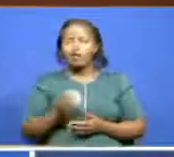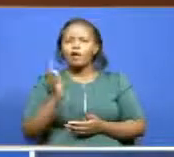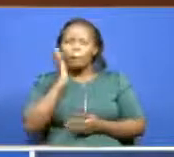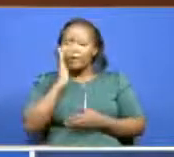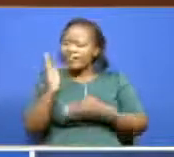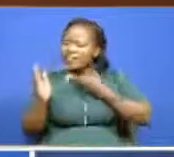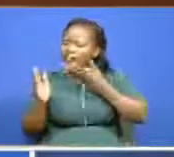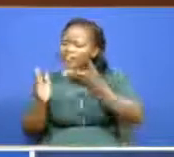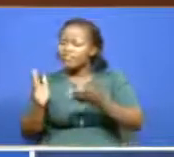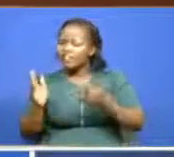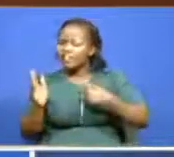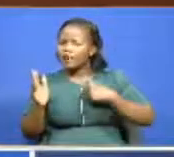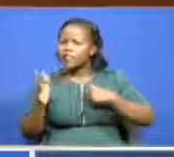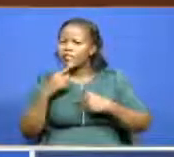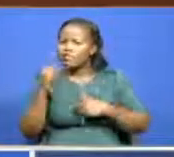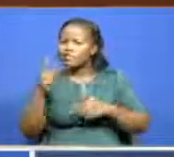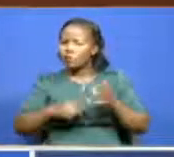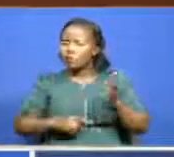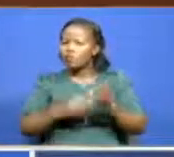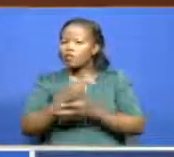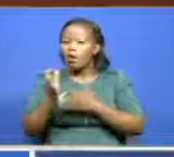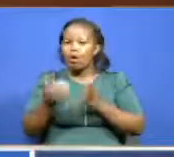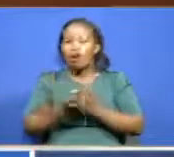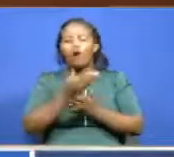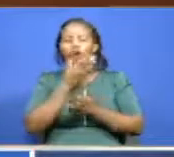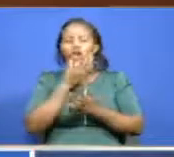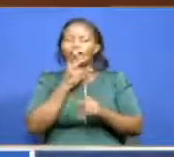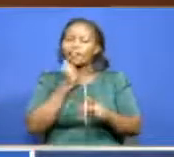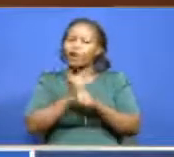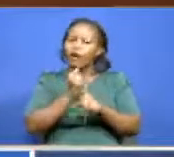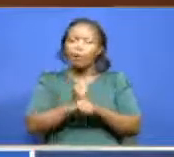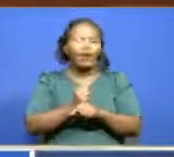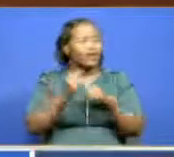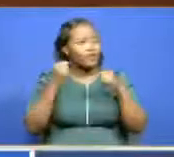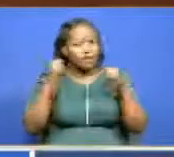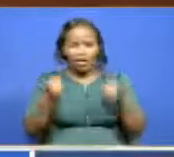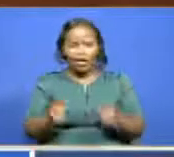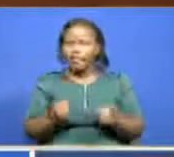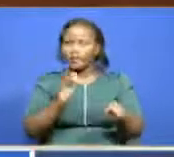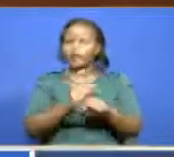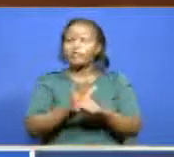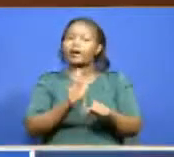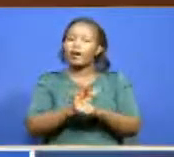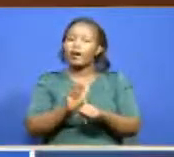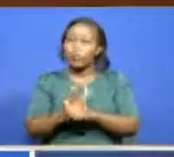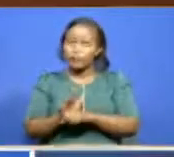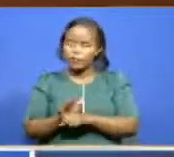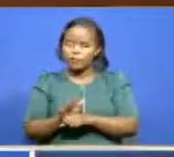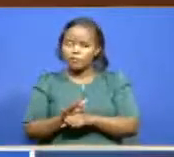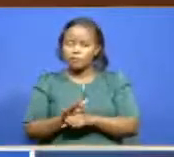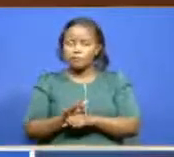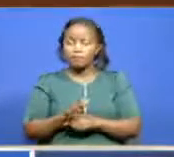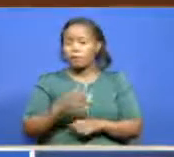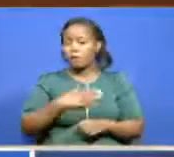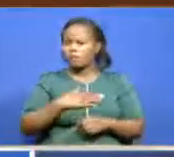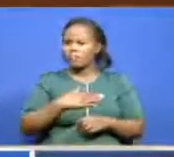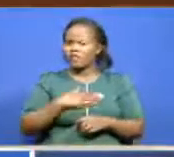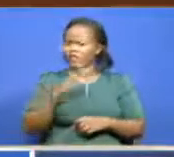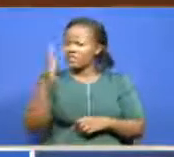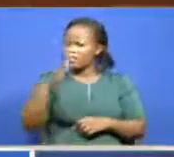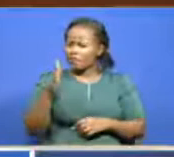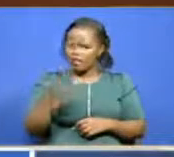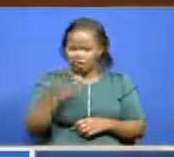said, all fathers work hard. All fathers work a lot. I didn't realize it